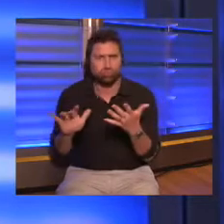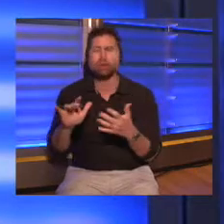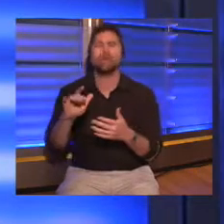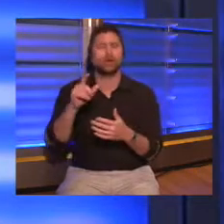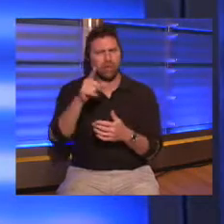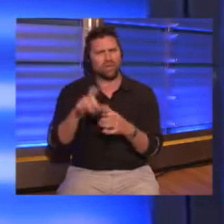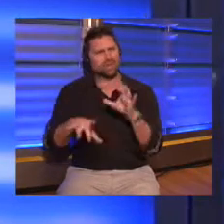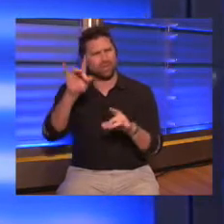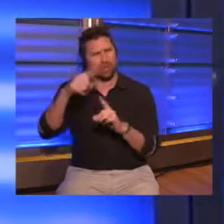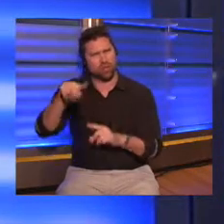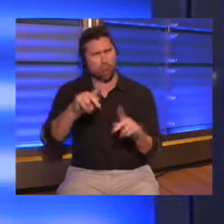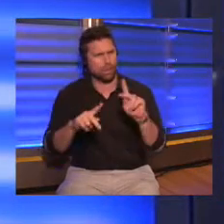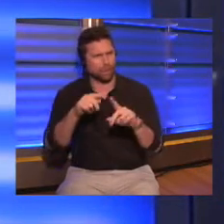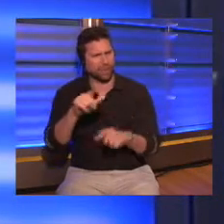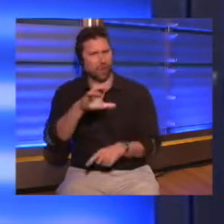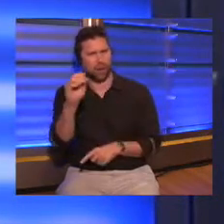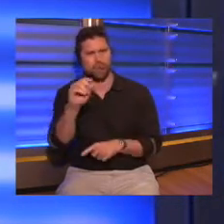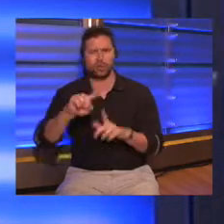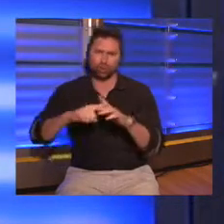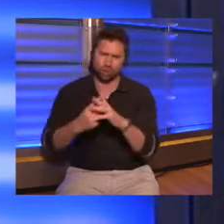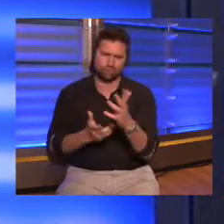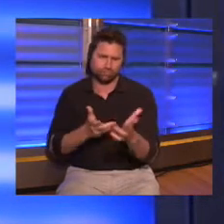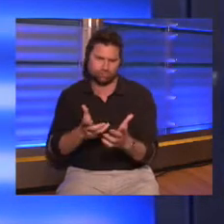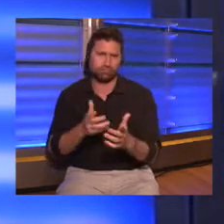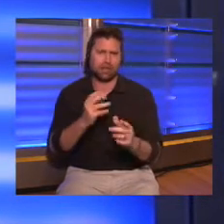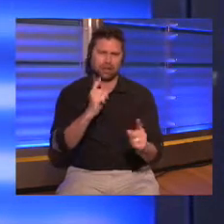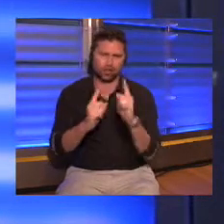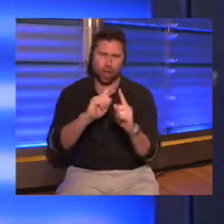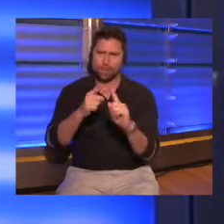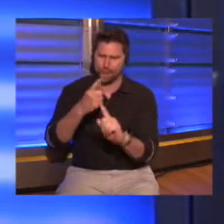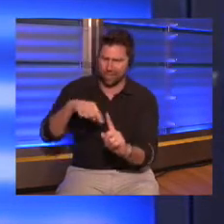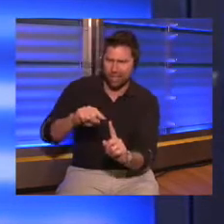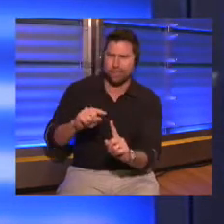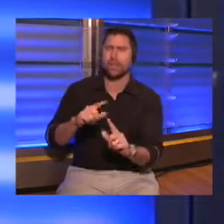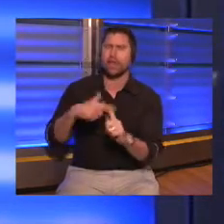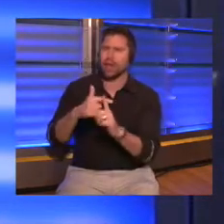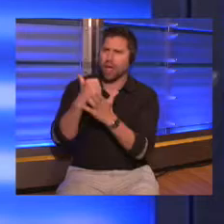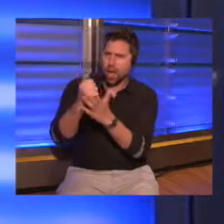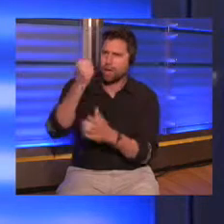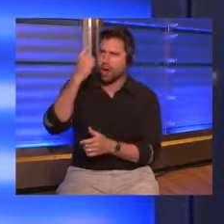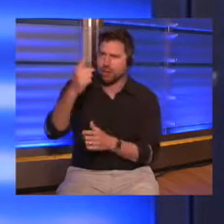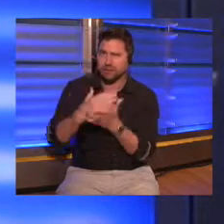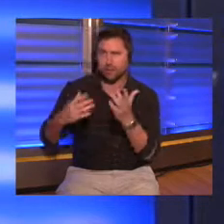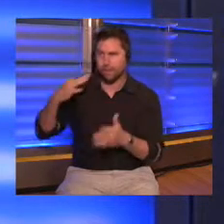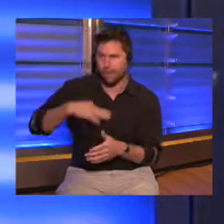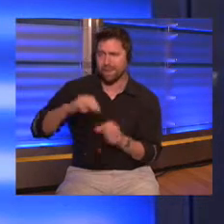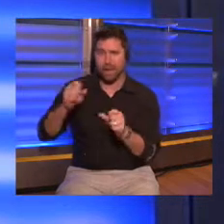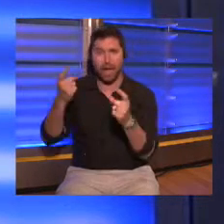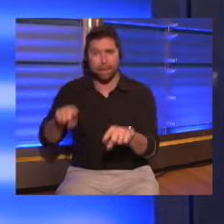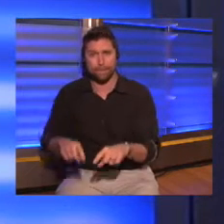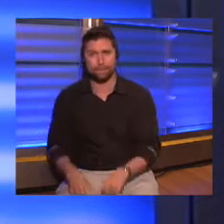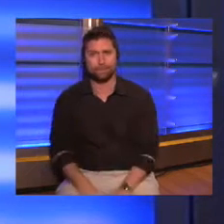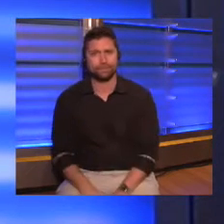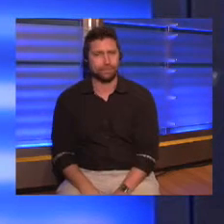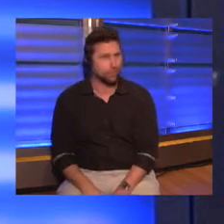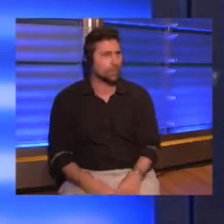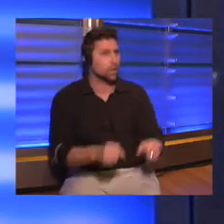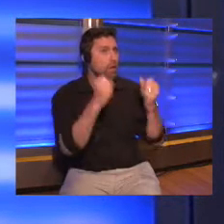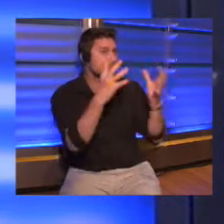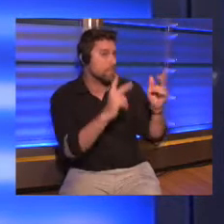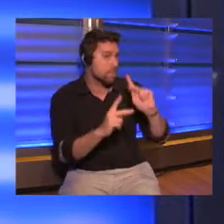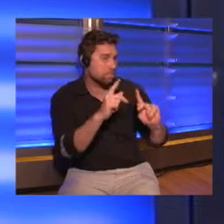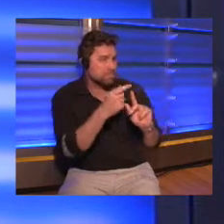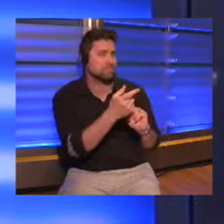find those people at the company and start a conversation and a dialogue about them and help them understand some of the benefits that can happen. A lot of people are told